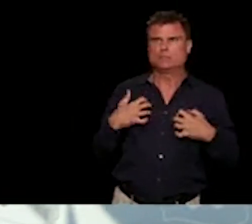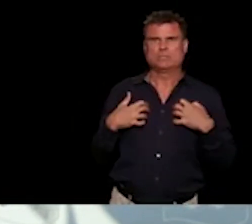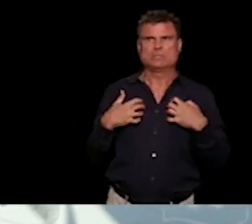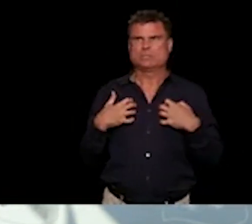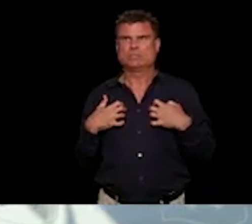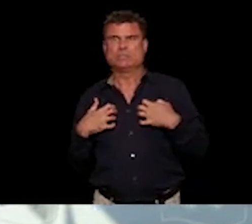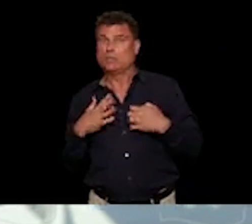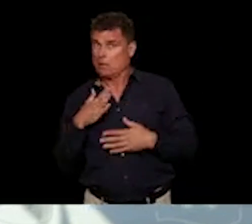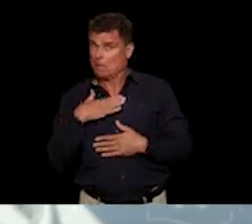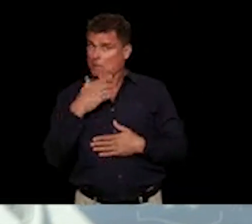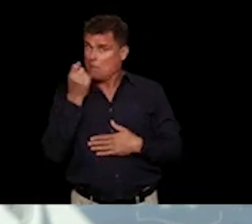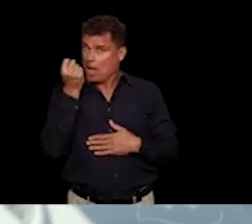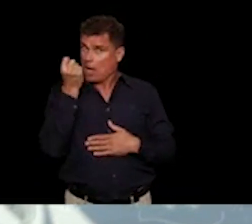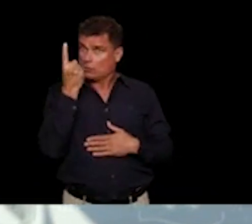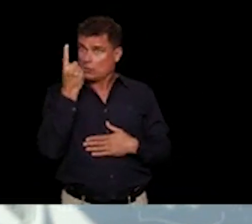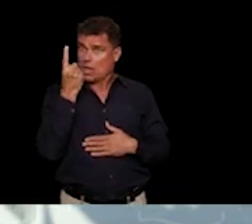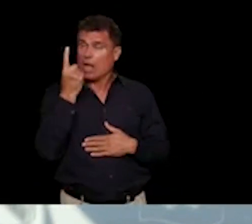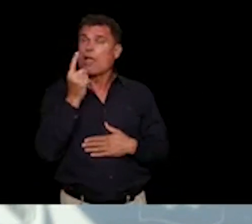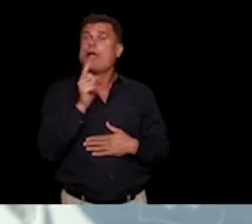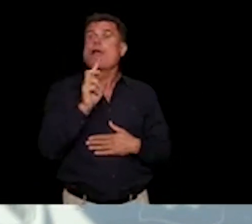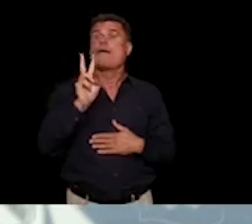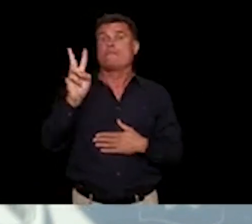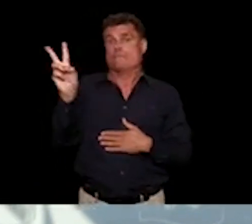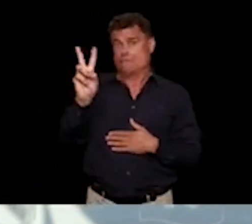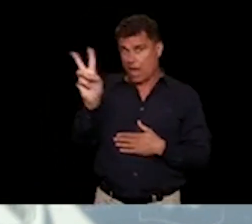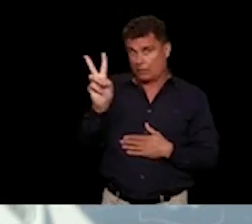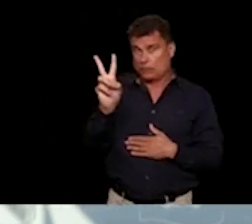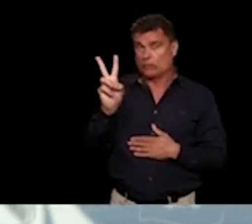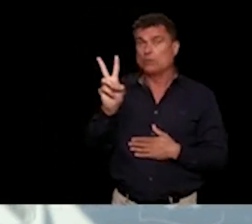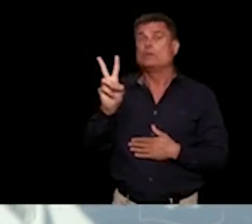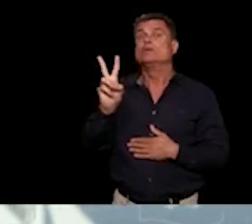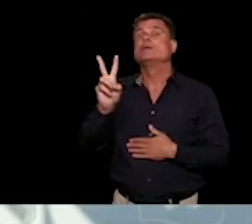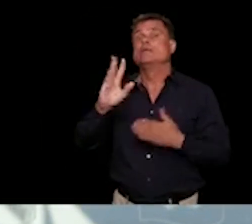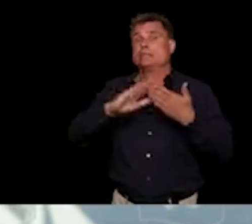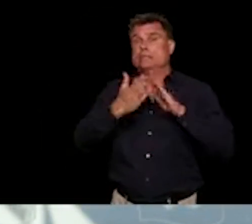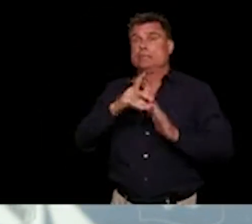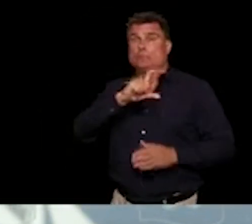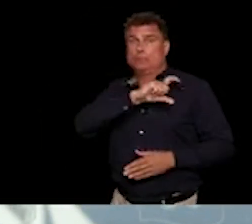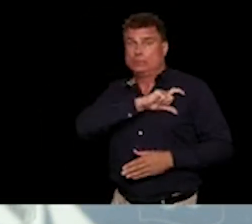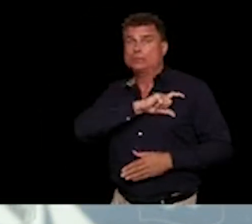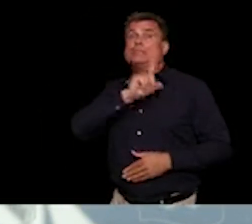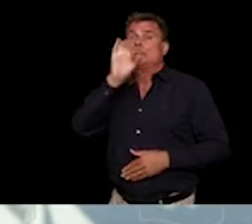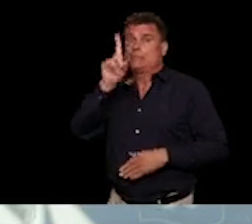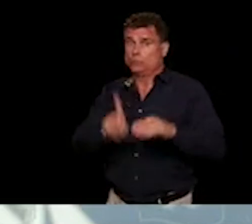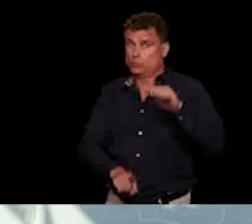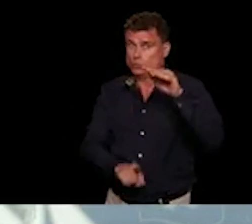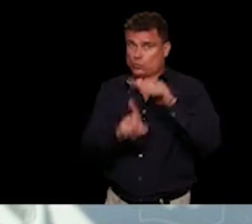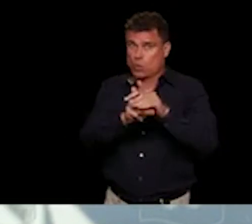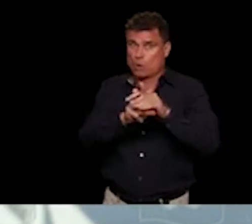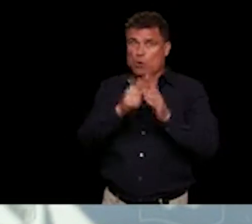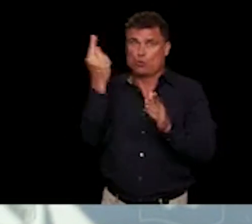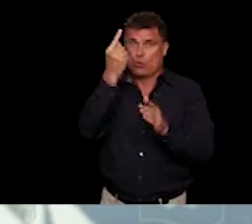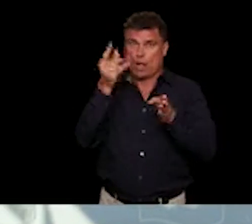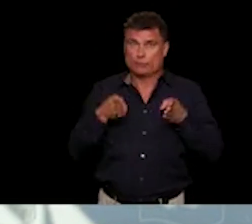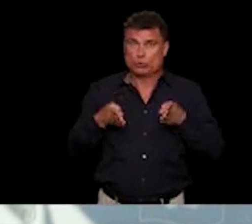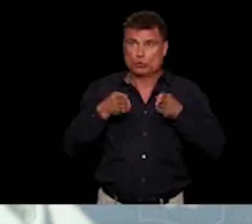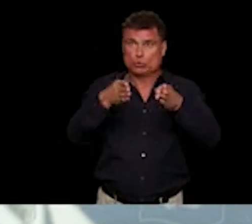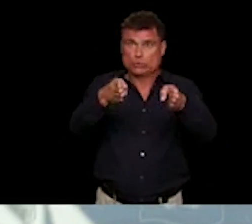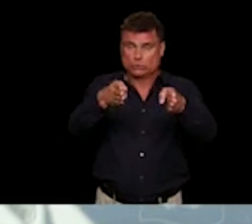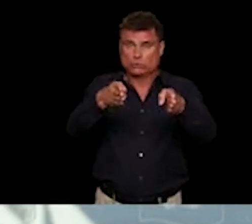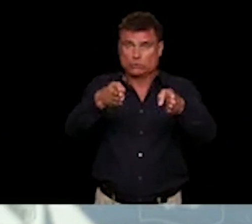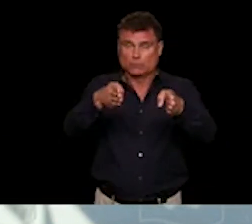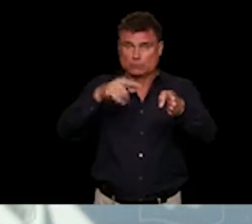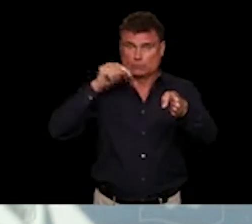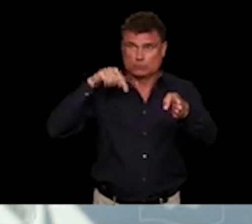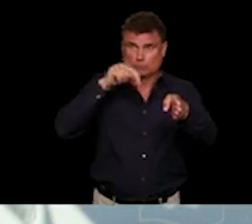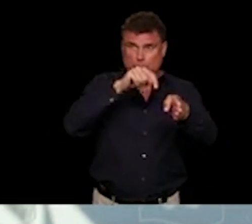Department responded to that and responded to that in an effective way. So there will be things that